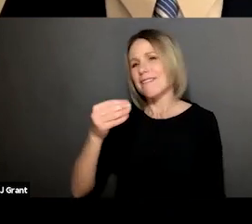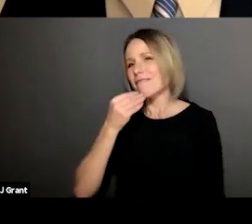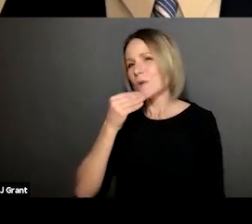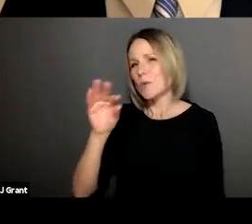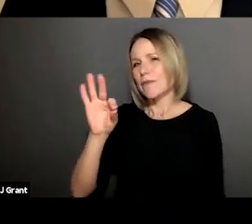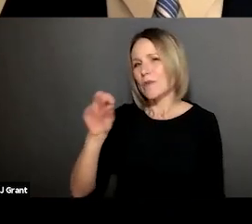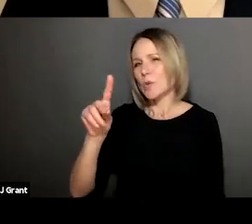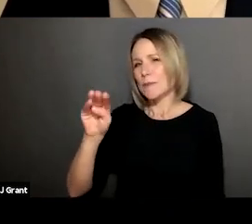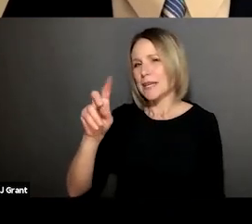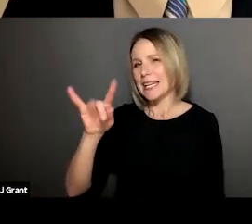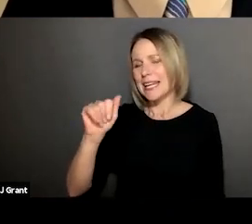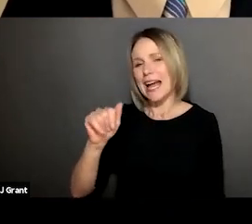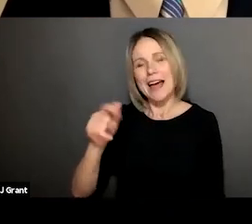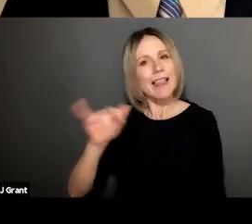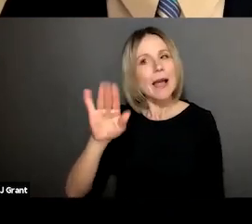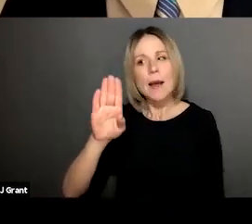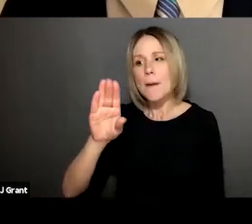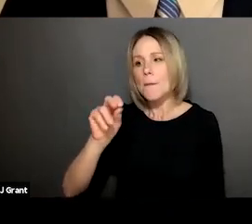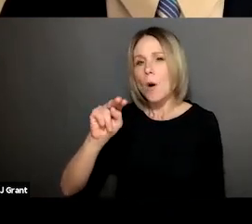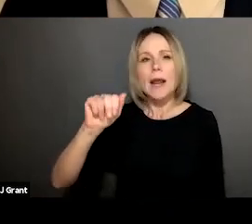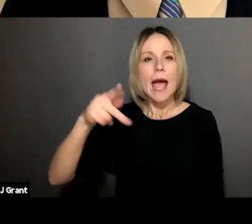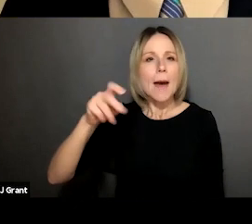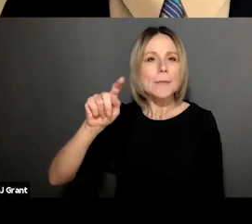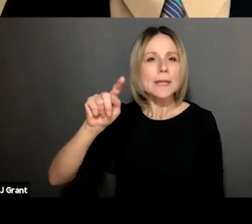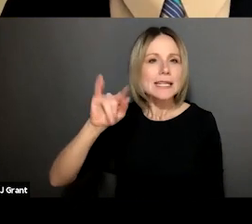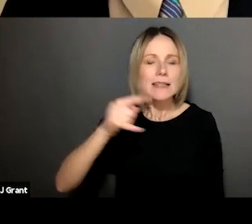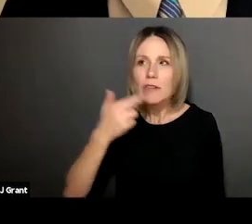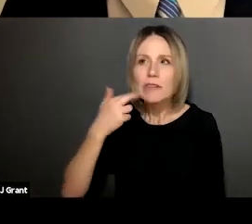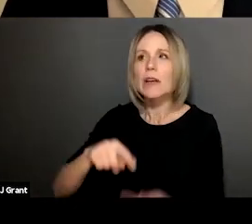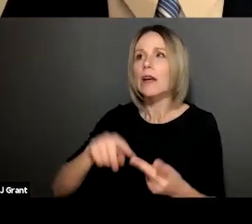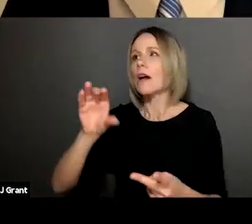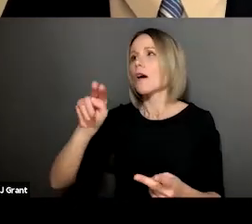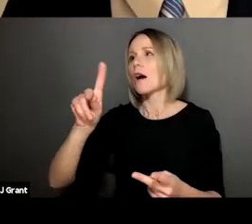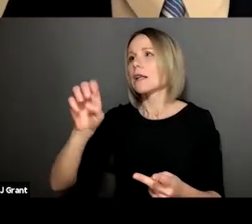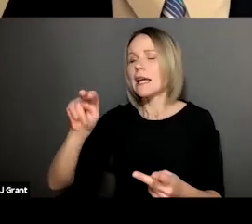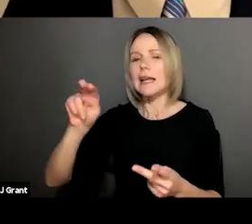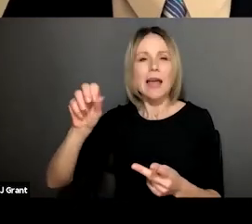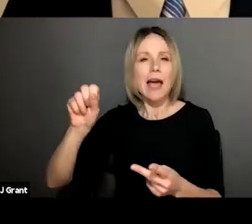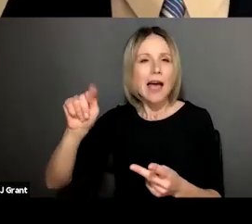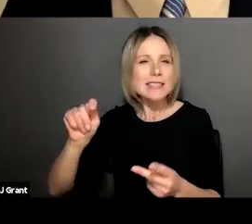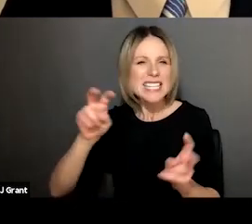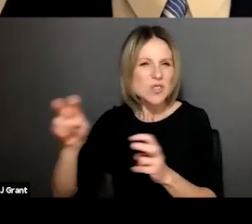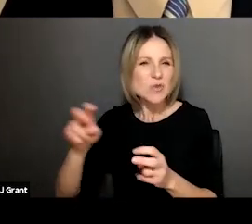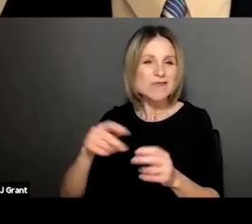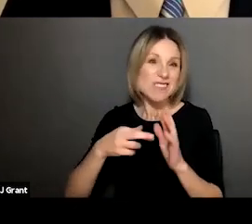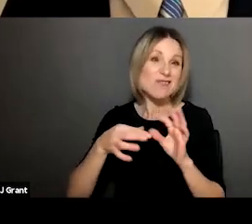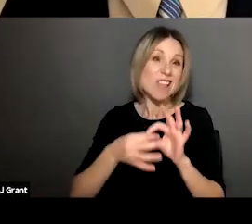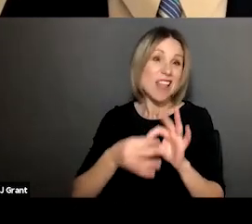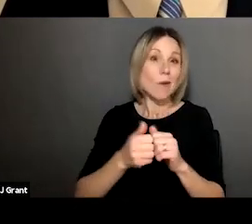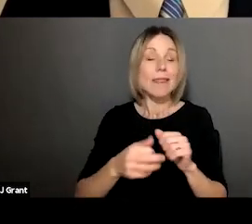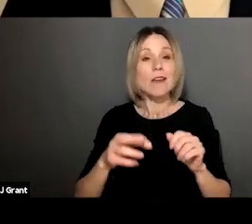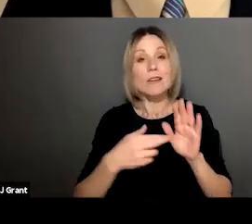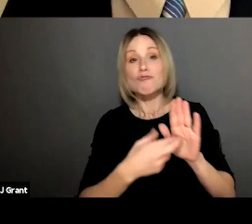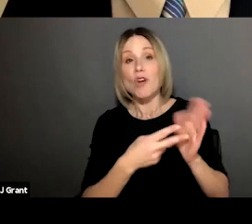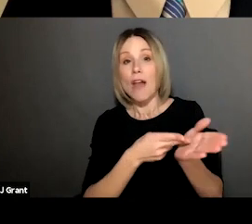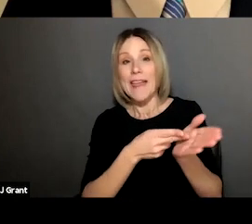The Bon Appetit, Condé Nast issues around representation, and then kind of a meta version of that